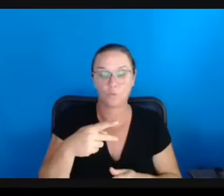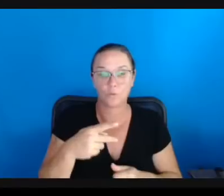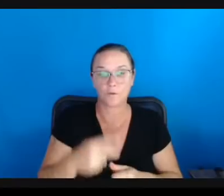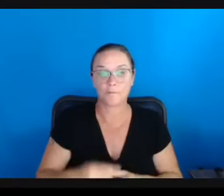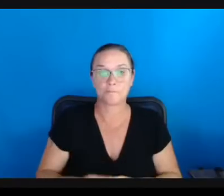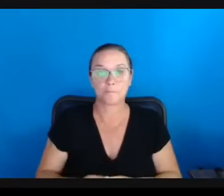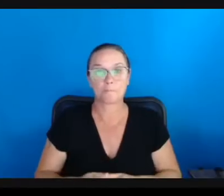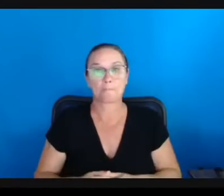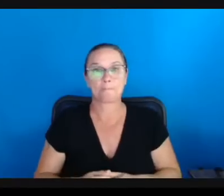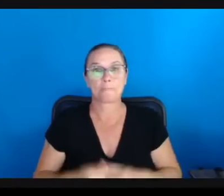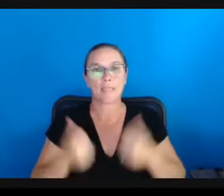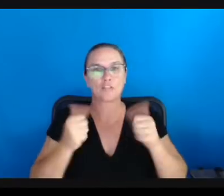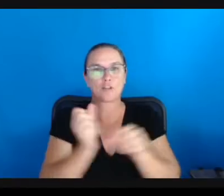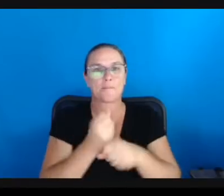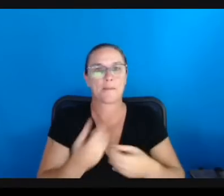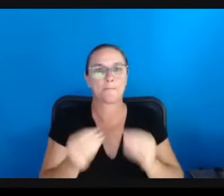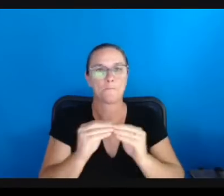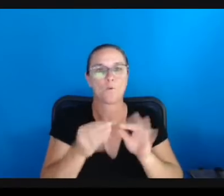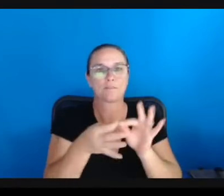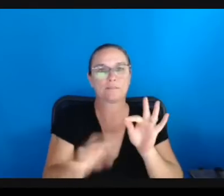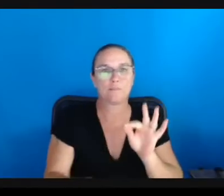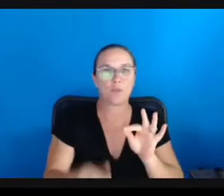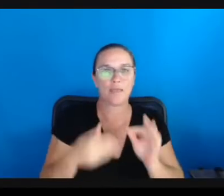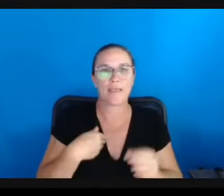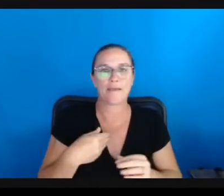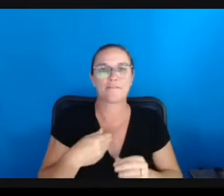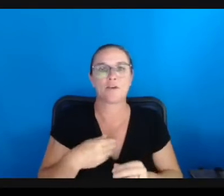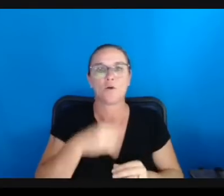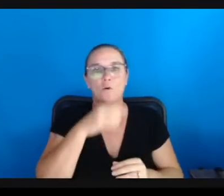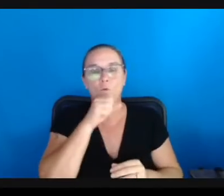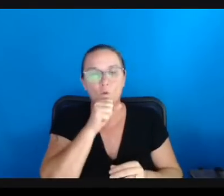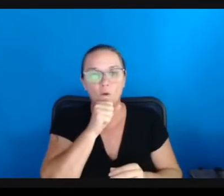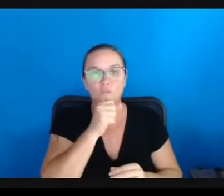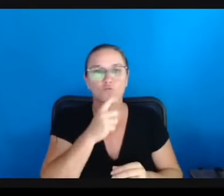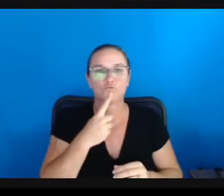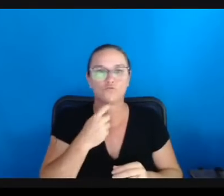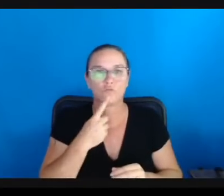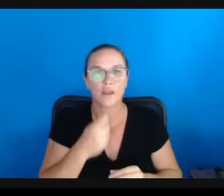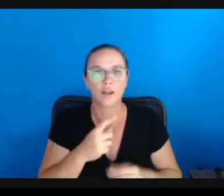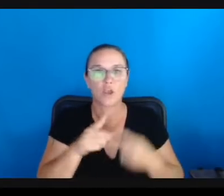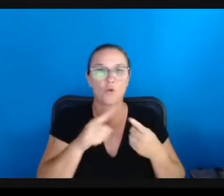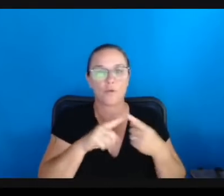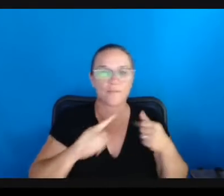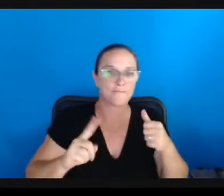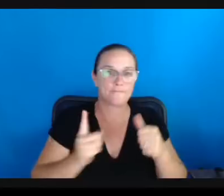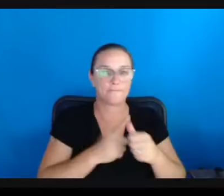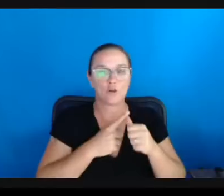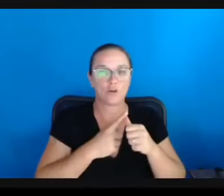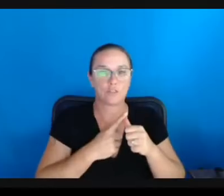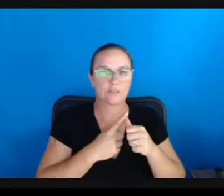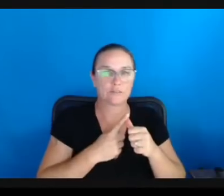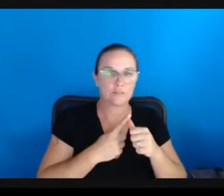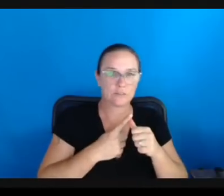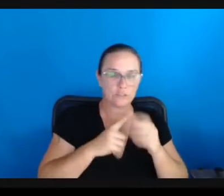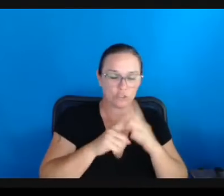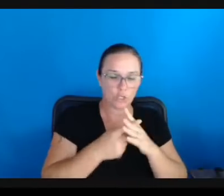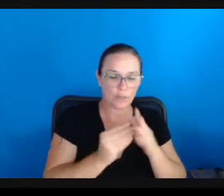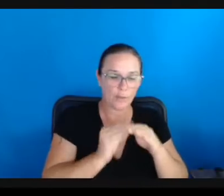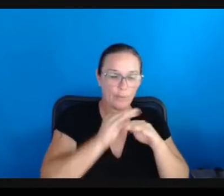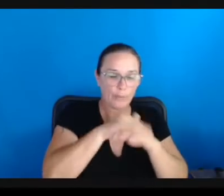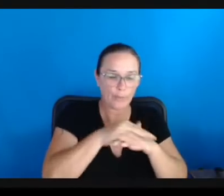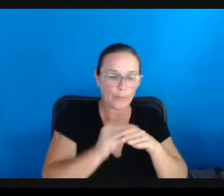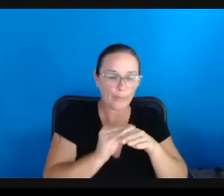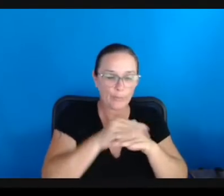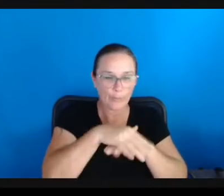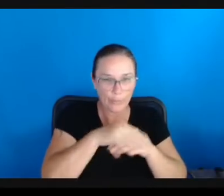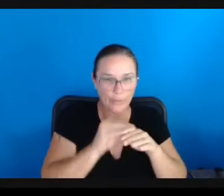I try to simplify this, just show the red and orange. So that once the first flows come out of the vent, that's the orange length